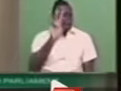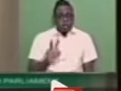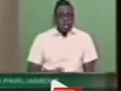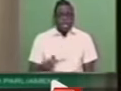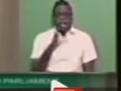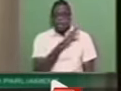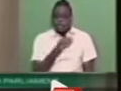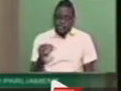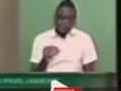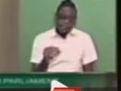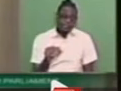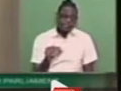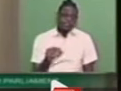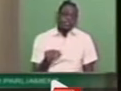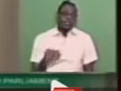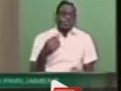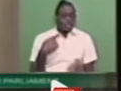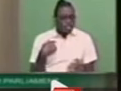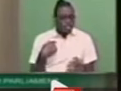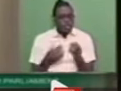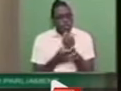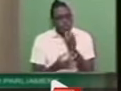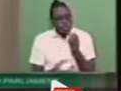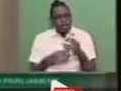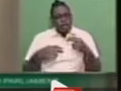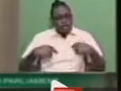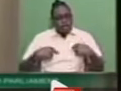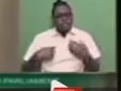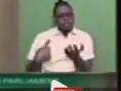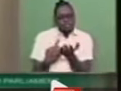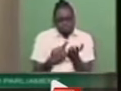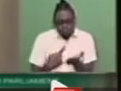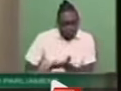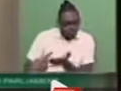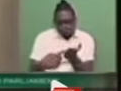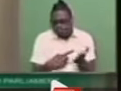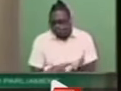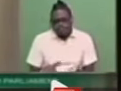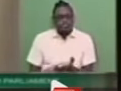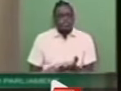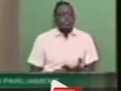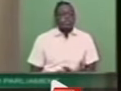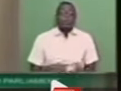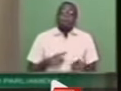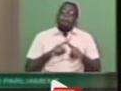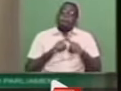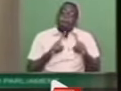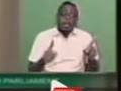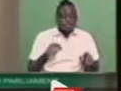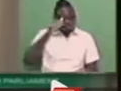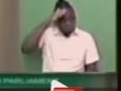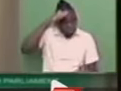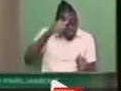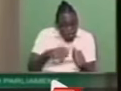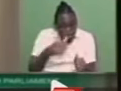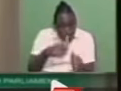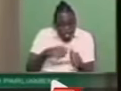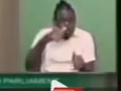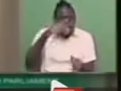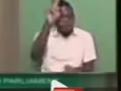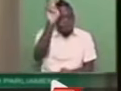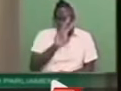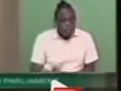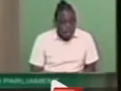company, PDVSA, they are under U.S. sanctions, and the issue is even more complex. It is highly unusual